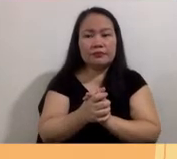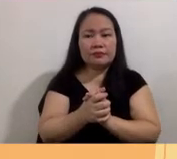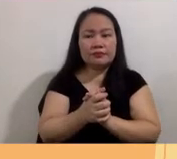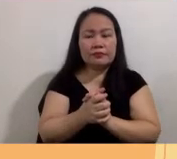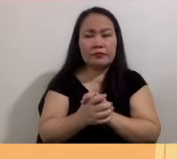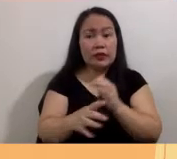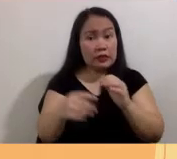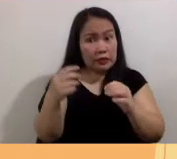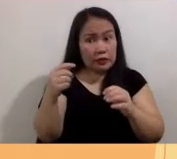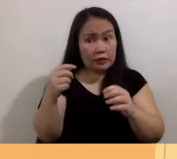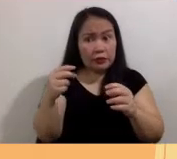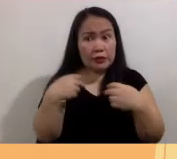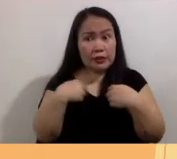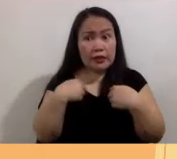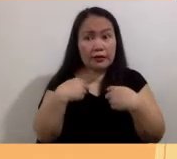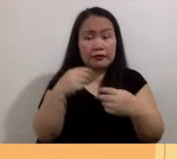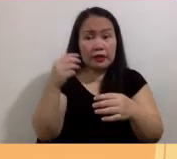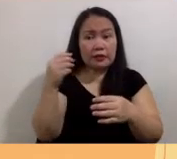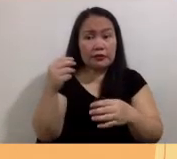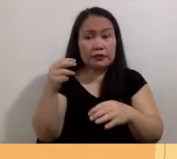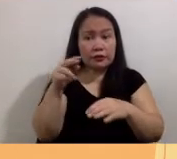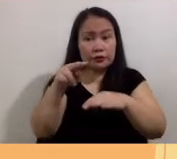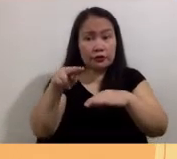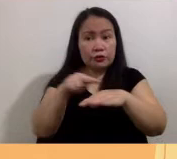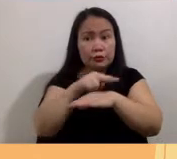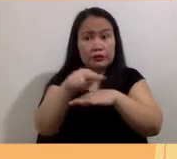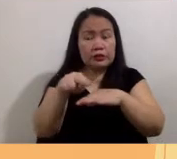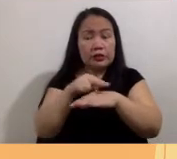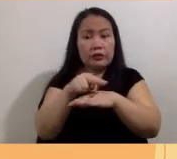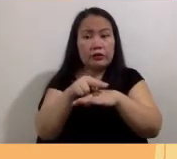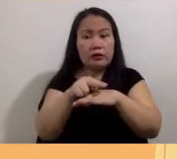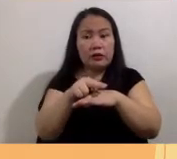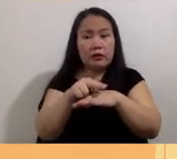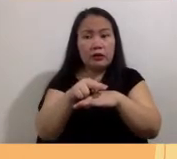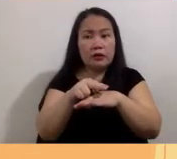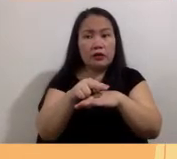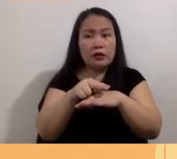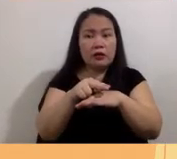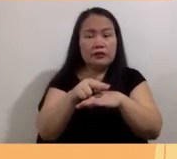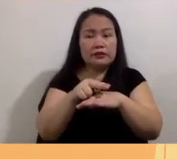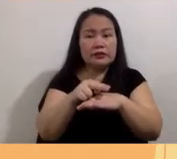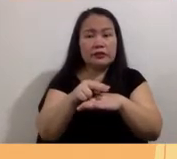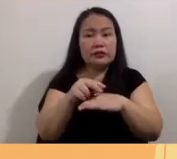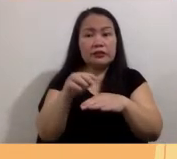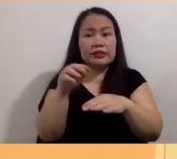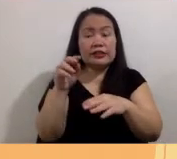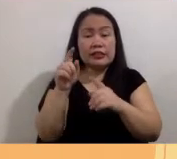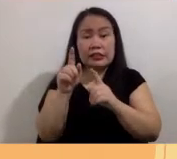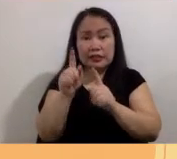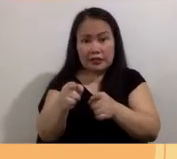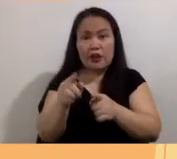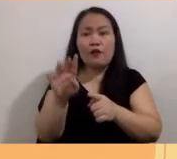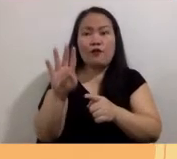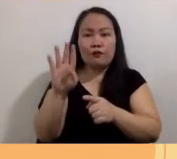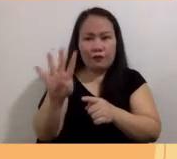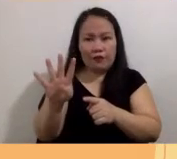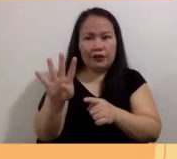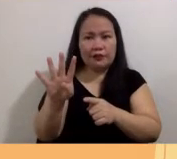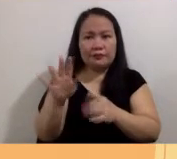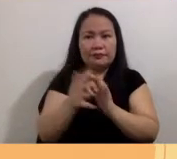Tama? So, we will have now, our numerator is, since the value of x is 4, so the numerator is